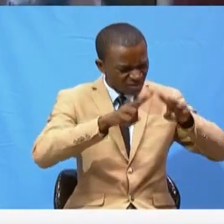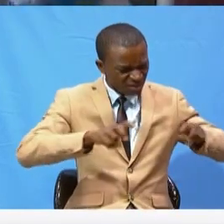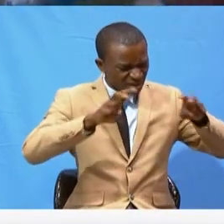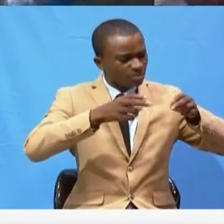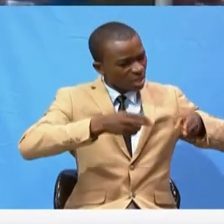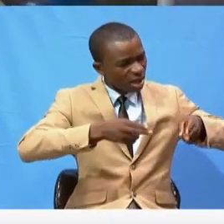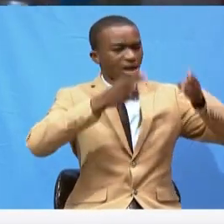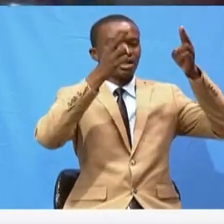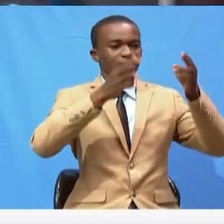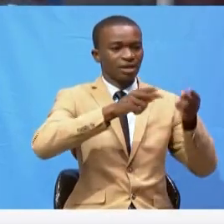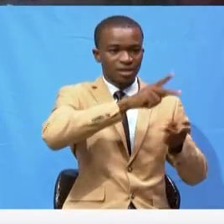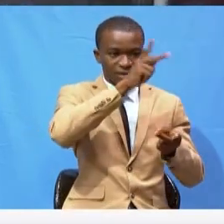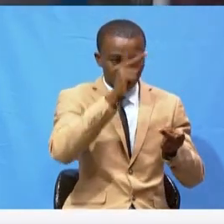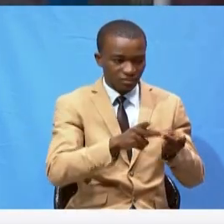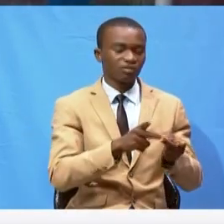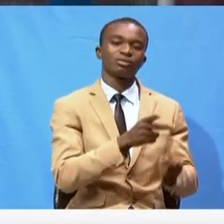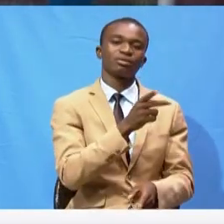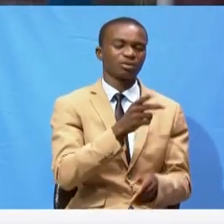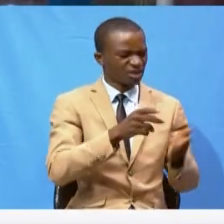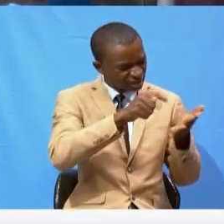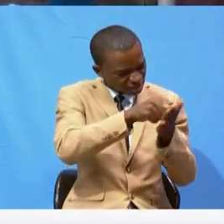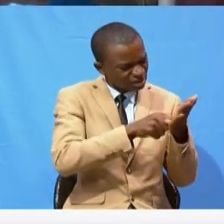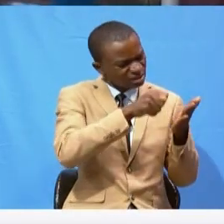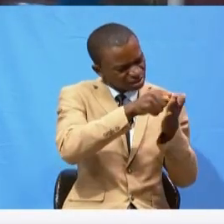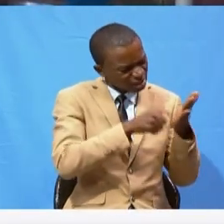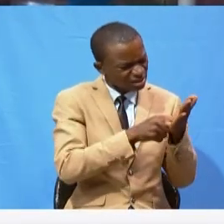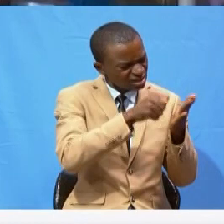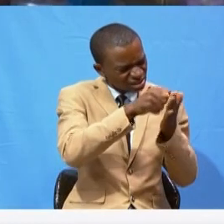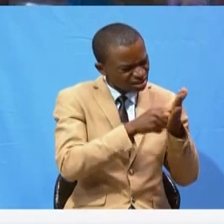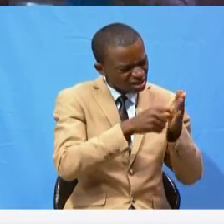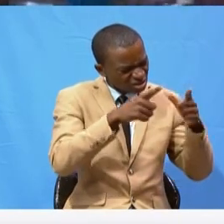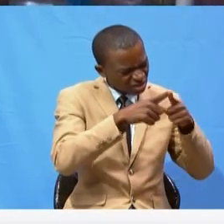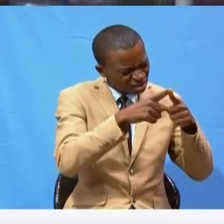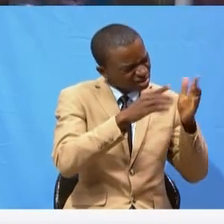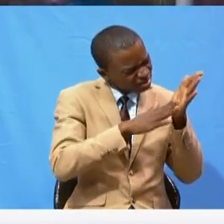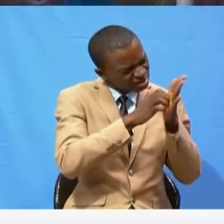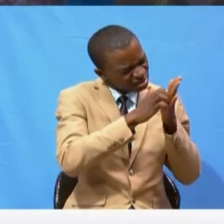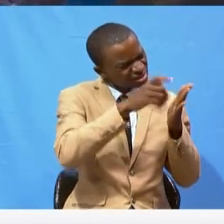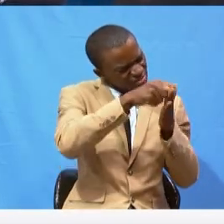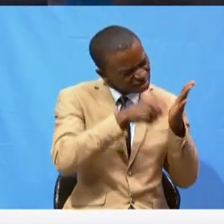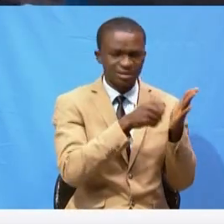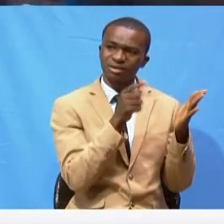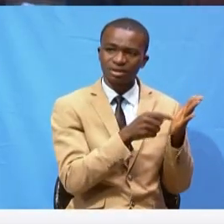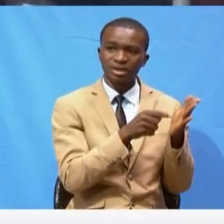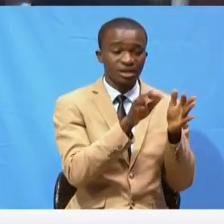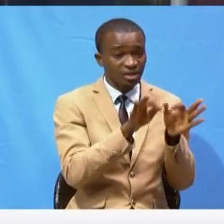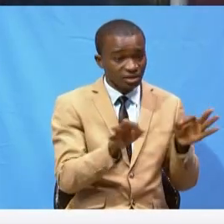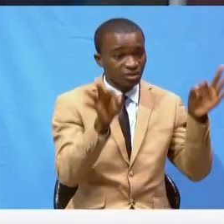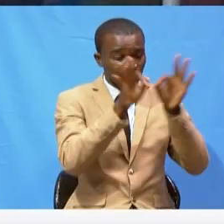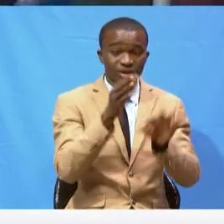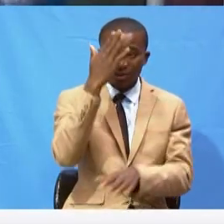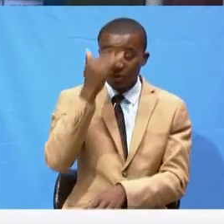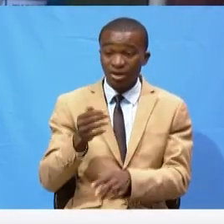yield, very specific and sensitive test for cervical cancer screening. And this is important because there is a